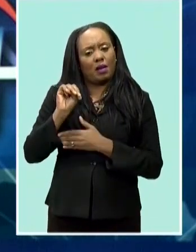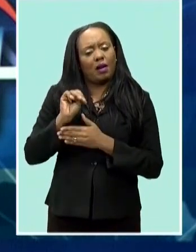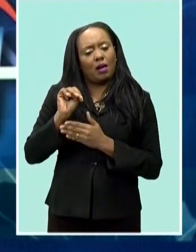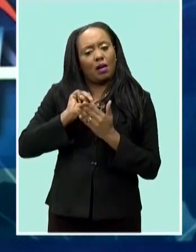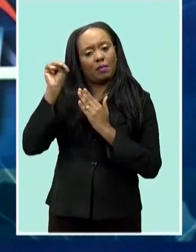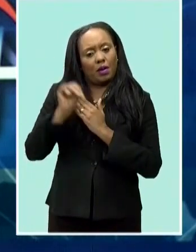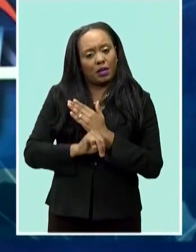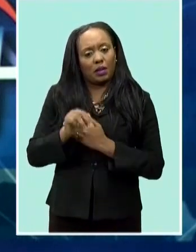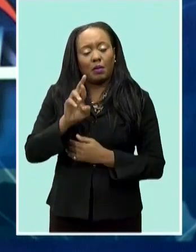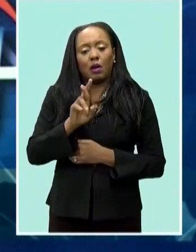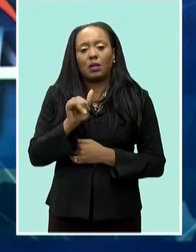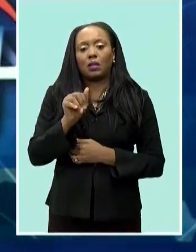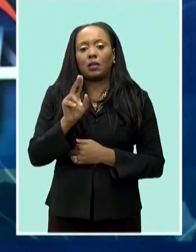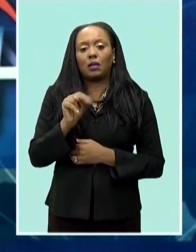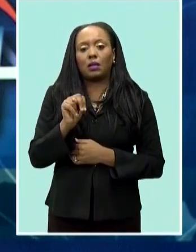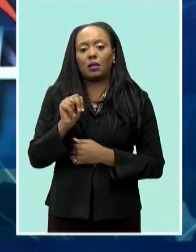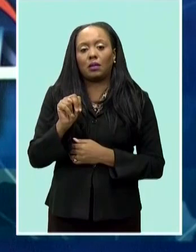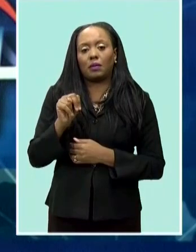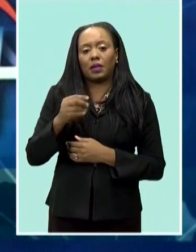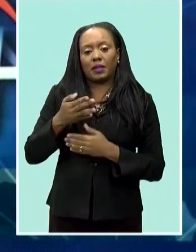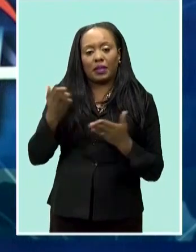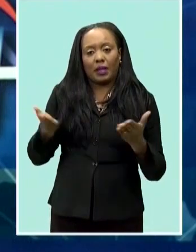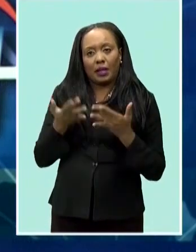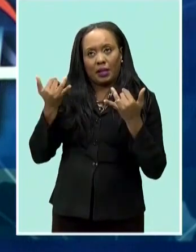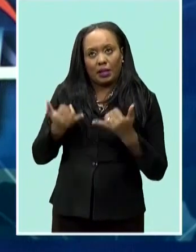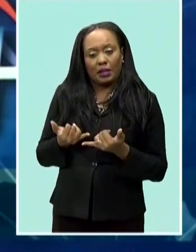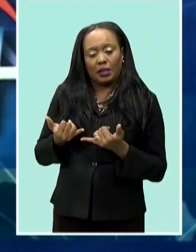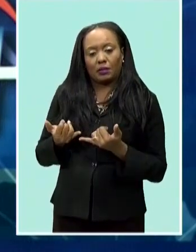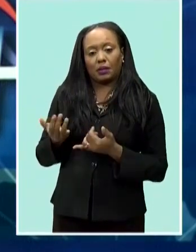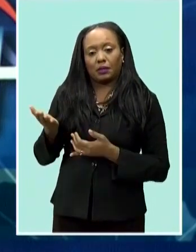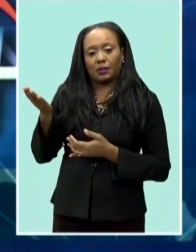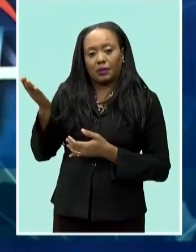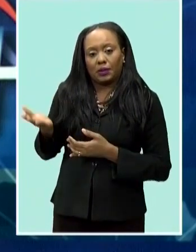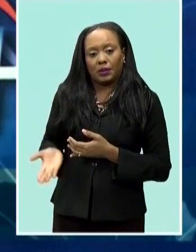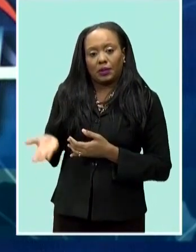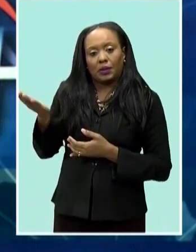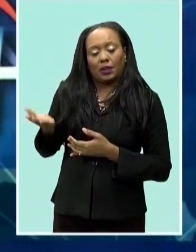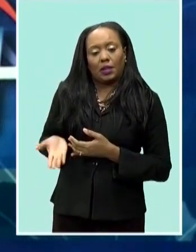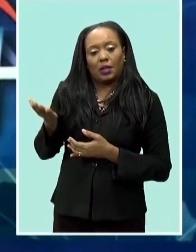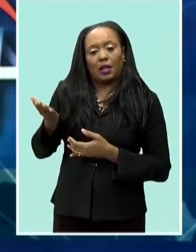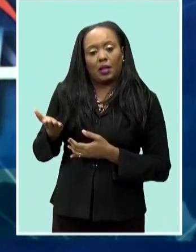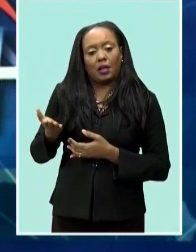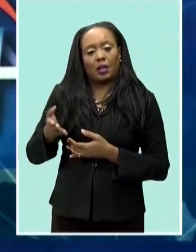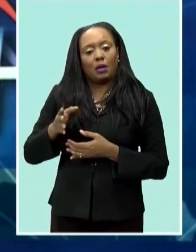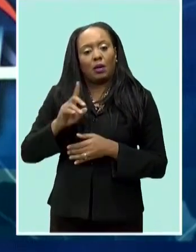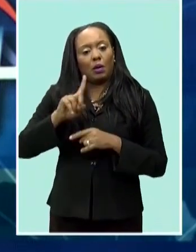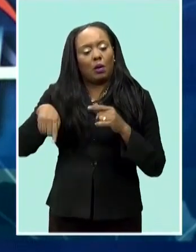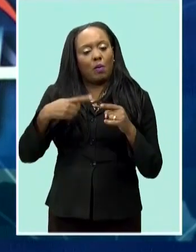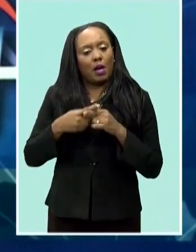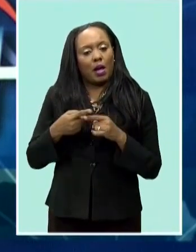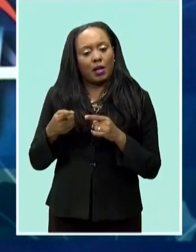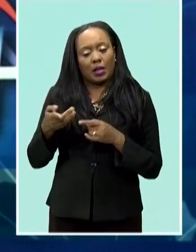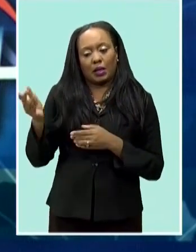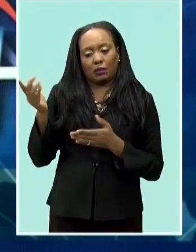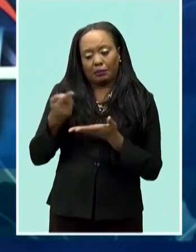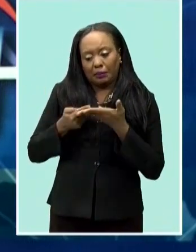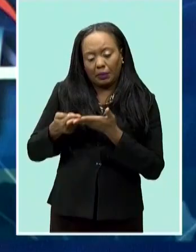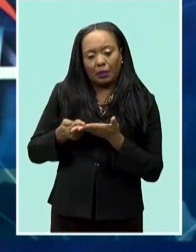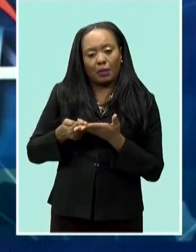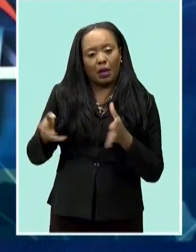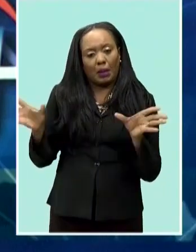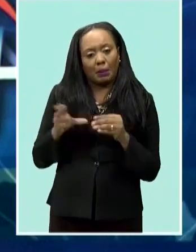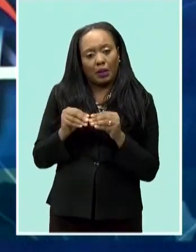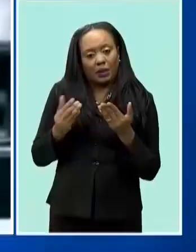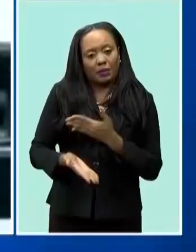Our Ryan Broom joins us now to take a look at some of the numbers revealed by the bank's Governor Cleviston Haynes during the bank's quarterly press briefing